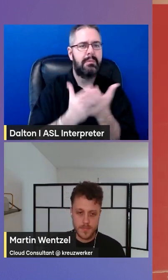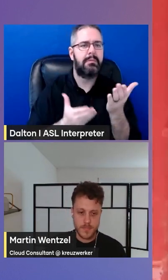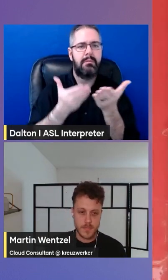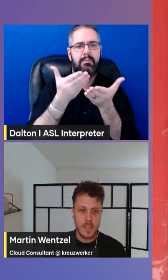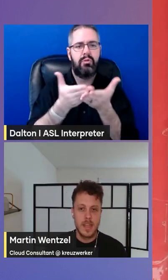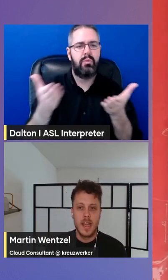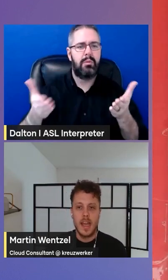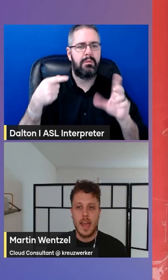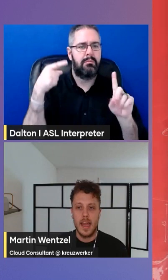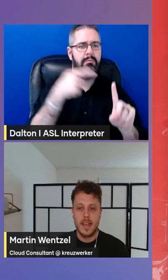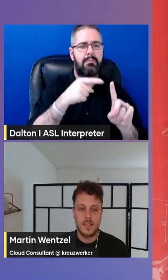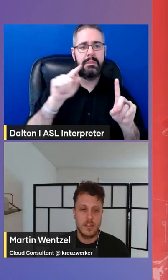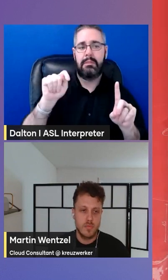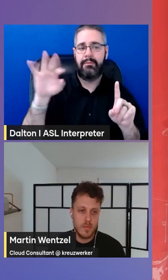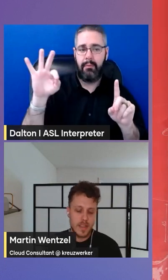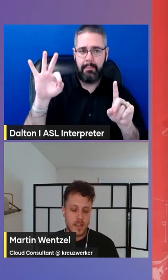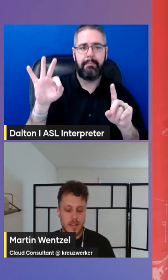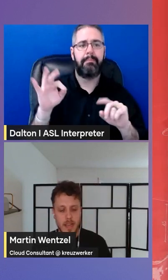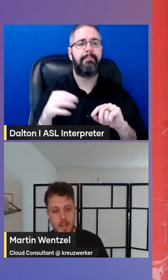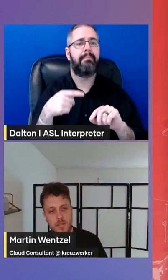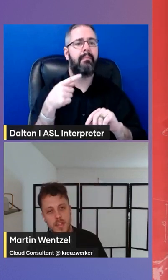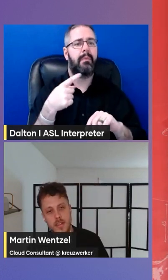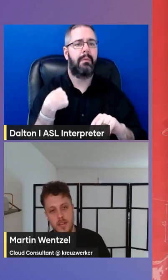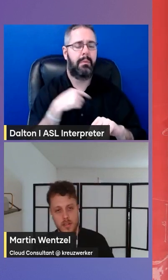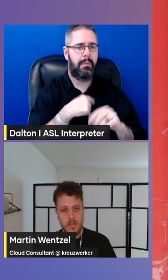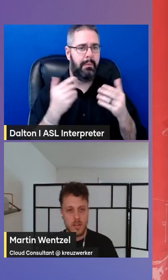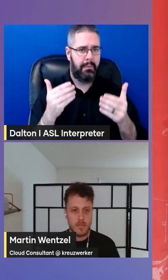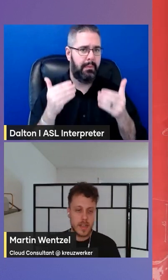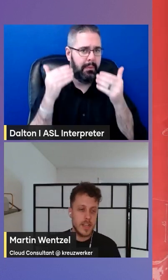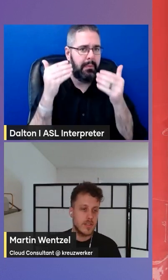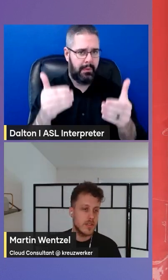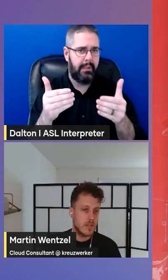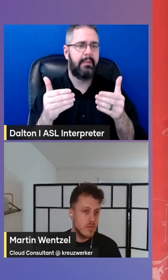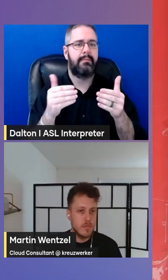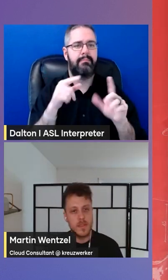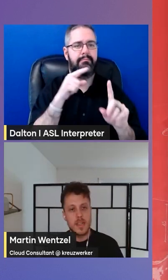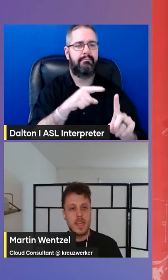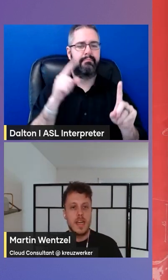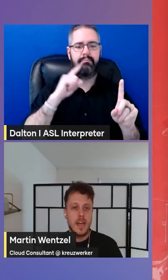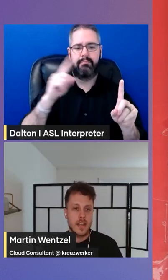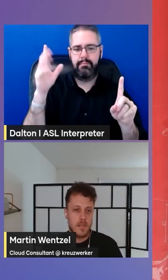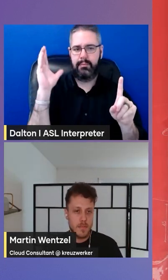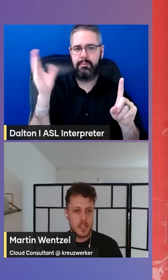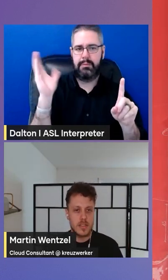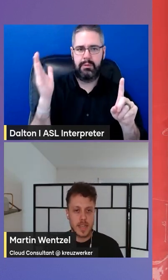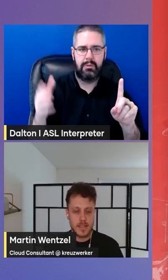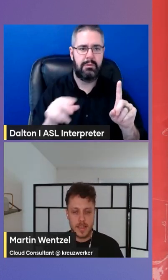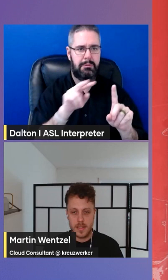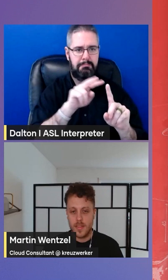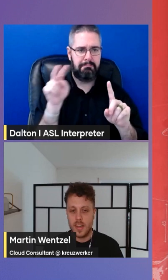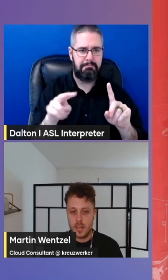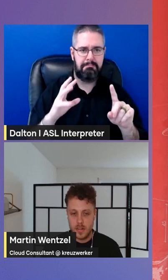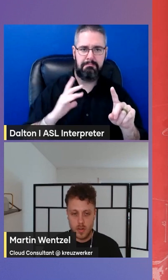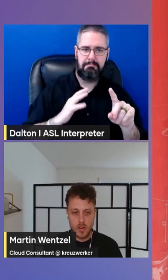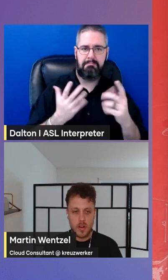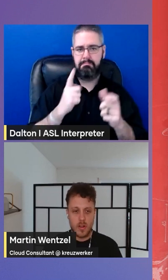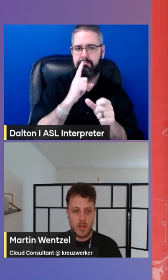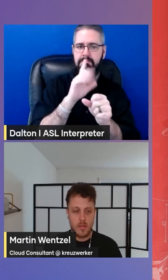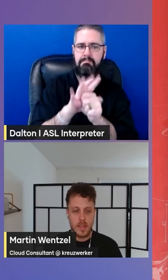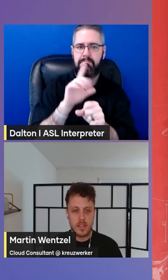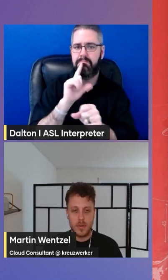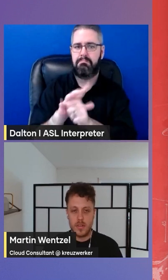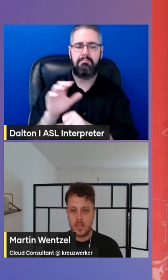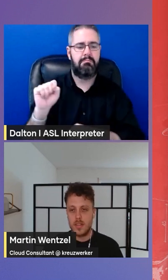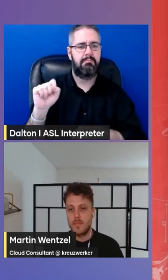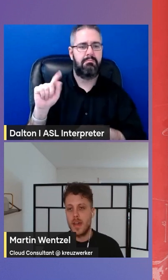Terraform. And so we went ahead to the documentation, saw cool, CloudFormation stack sets, they are